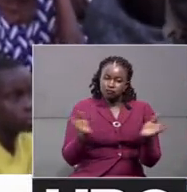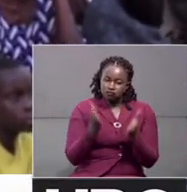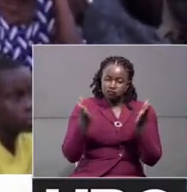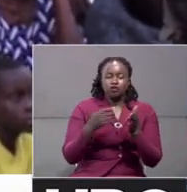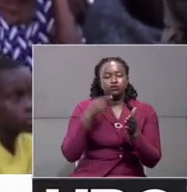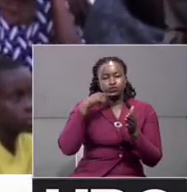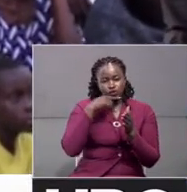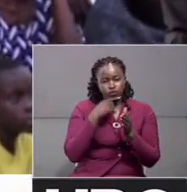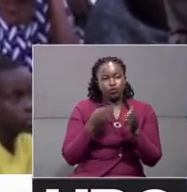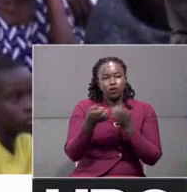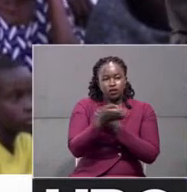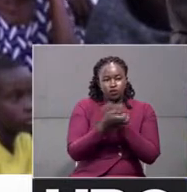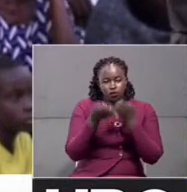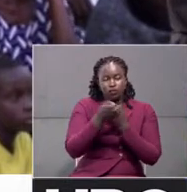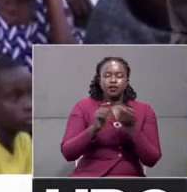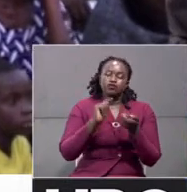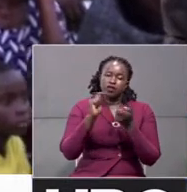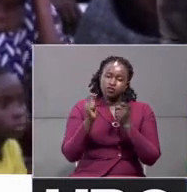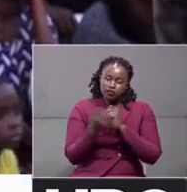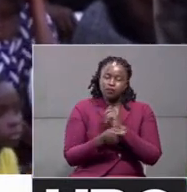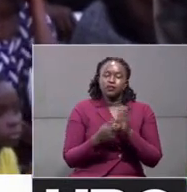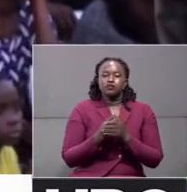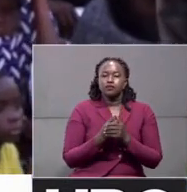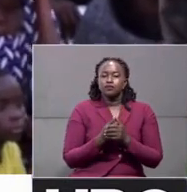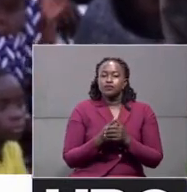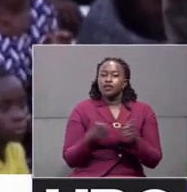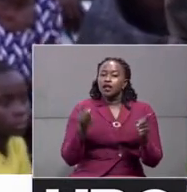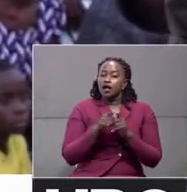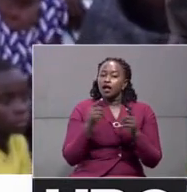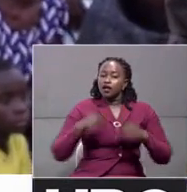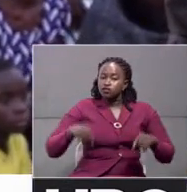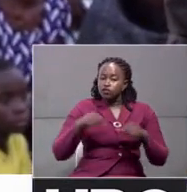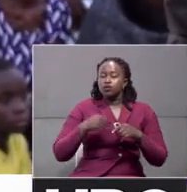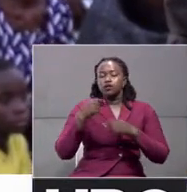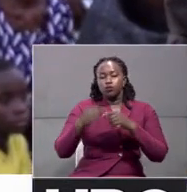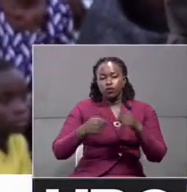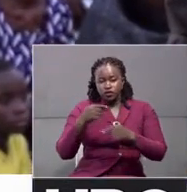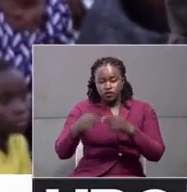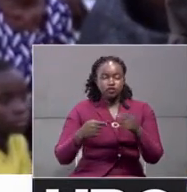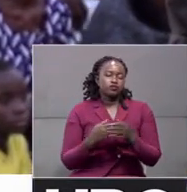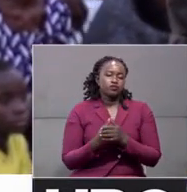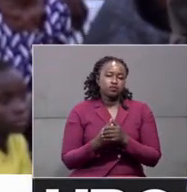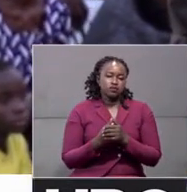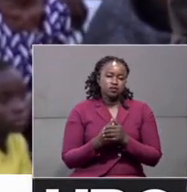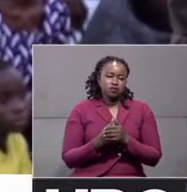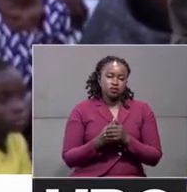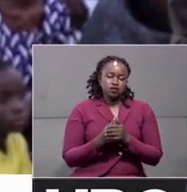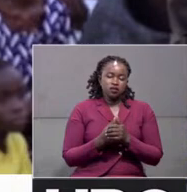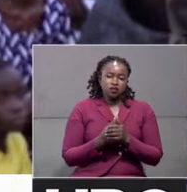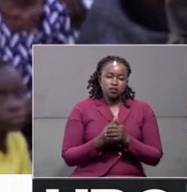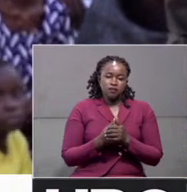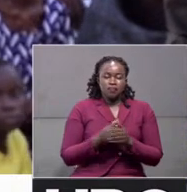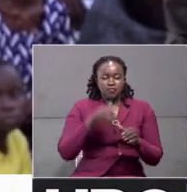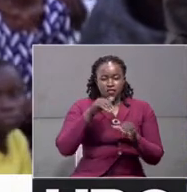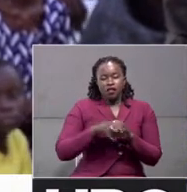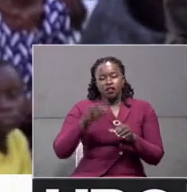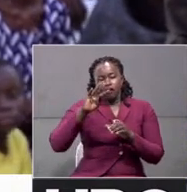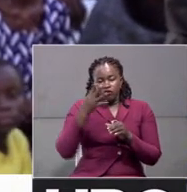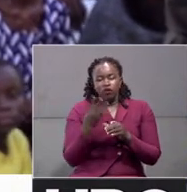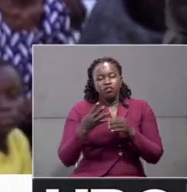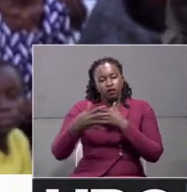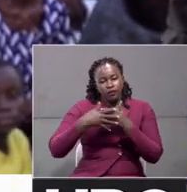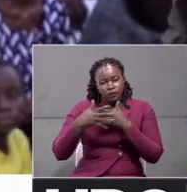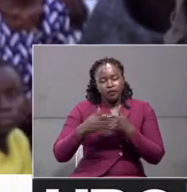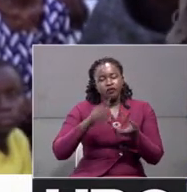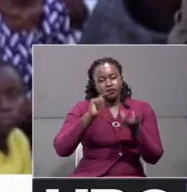socio-economic transformation. As we continue moving through the fourth industrial revolution